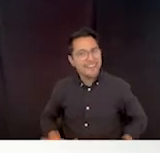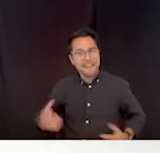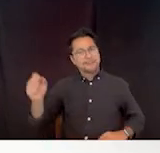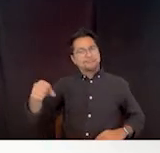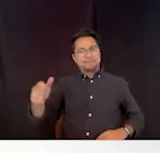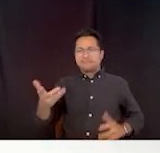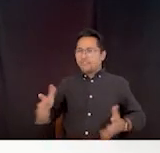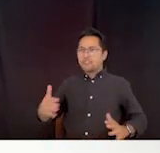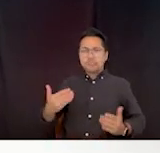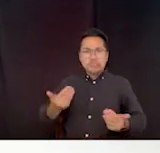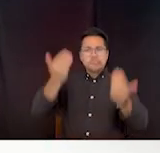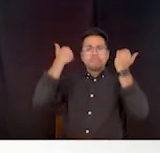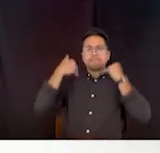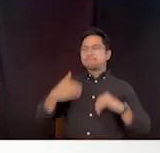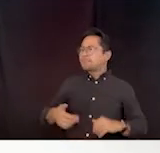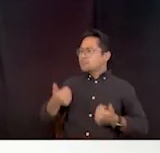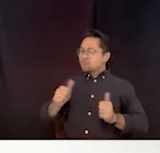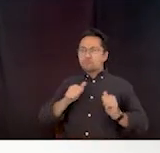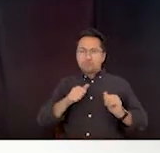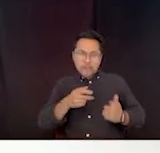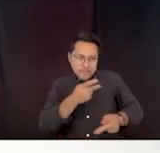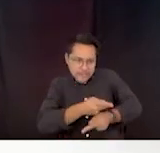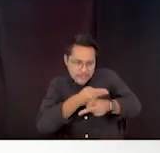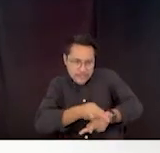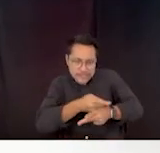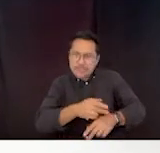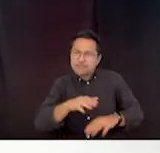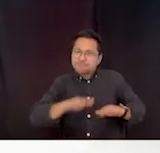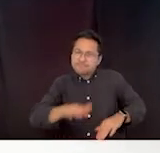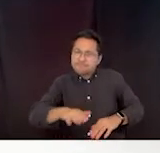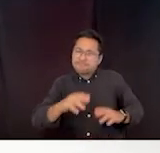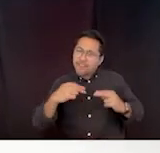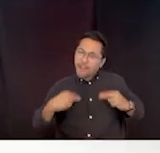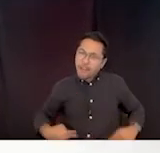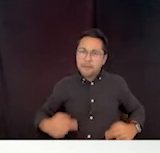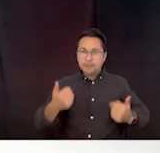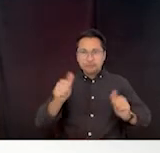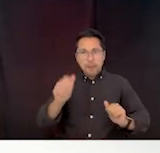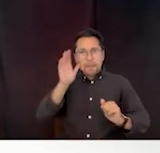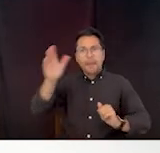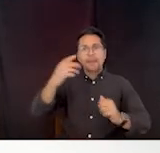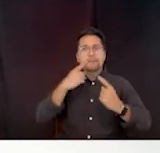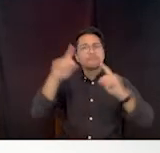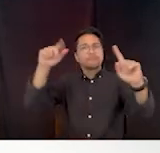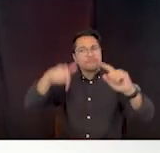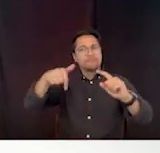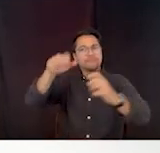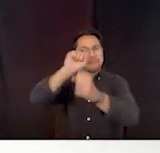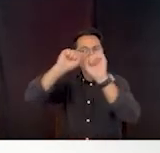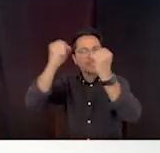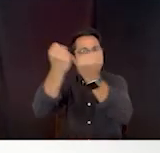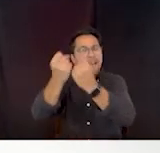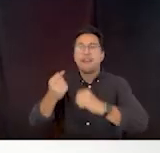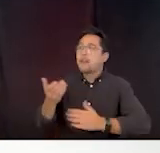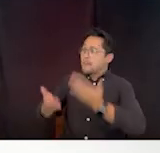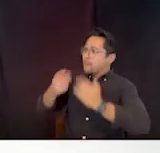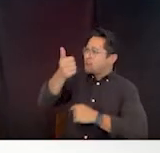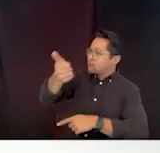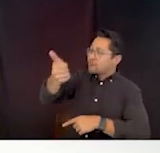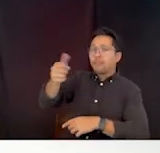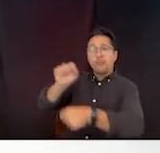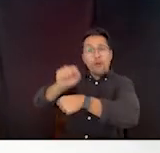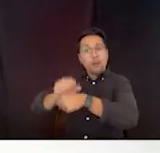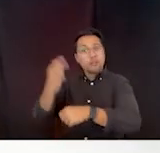have enough on your plate. You're trying to raise tiny humans, and you're trying to make them really successful in society. You're probably working because you've got to make sure that you